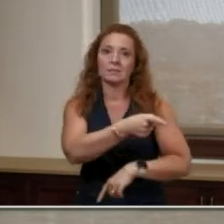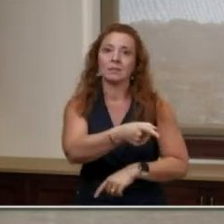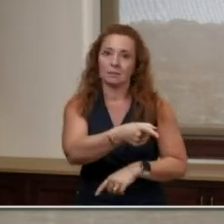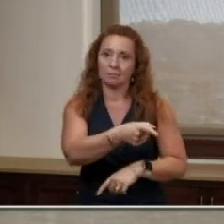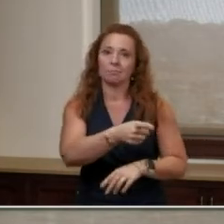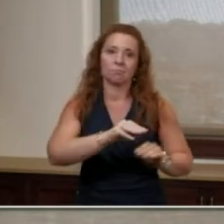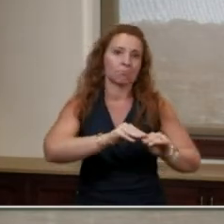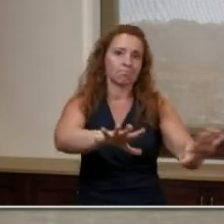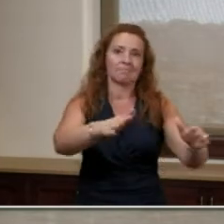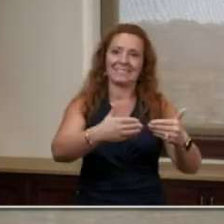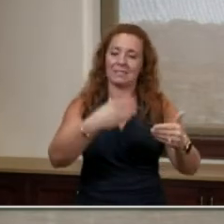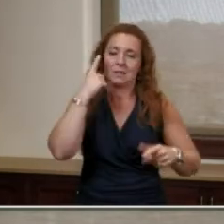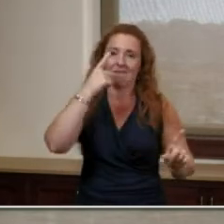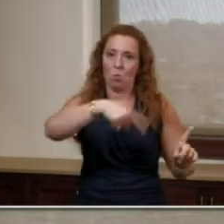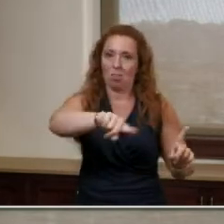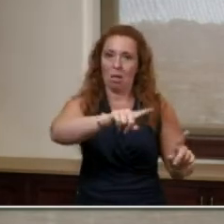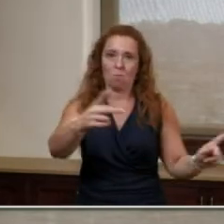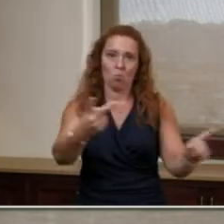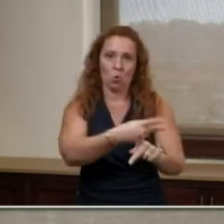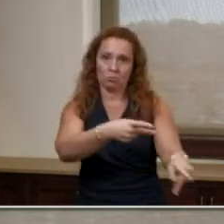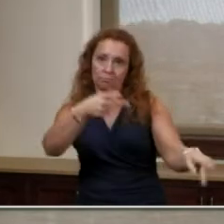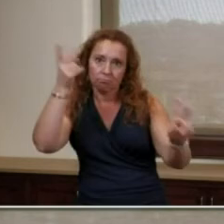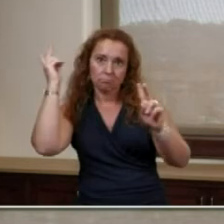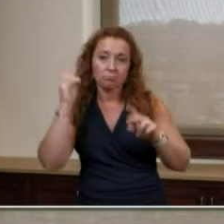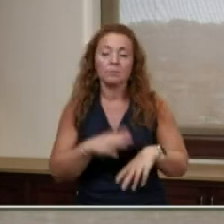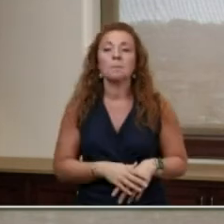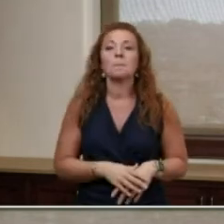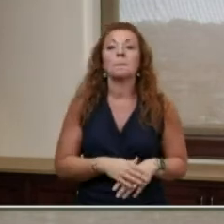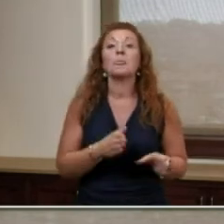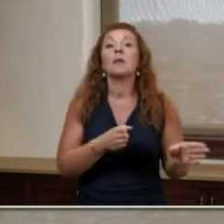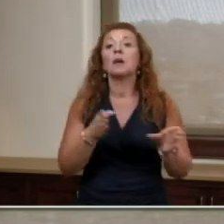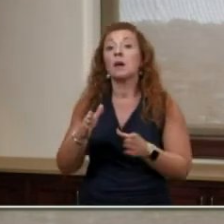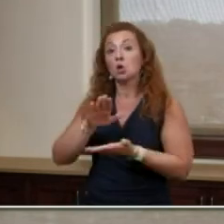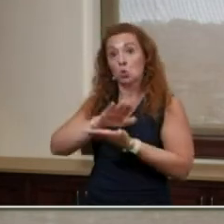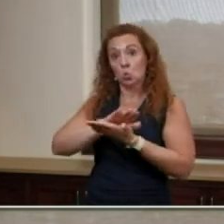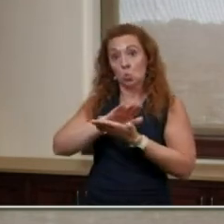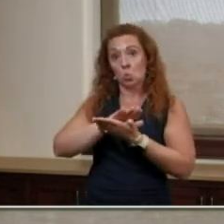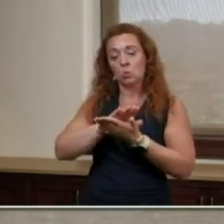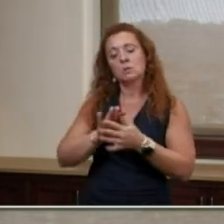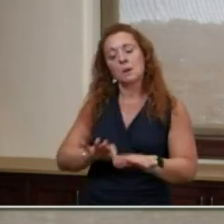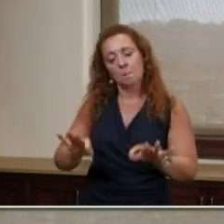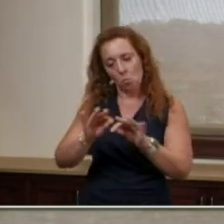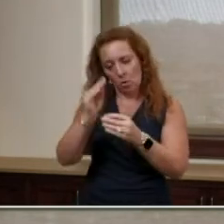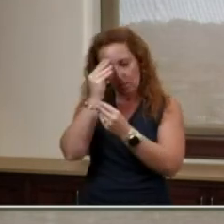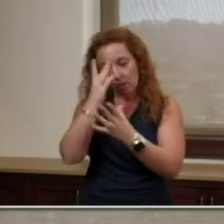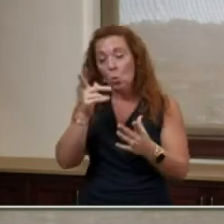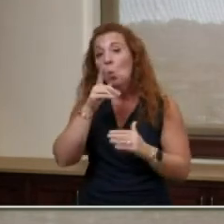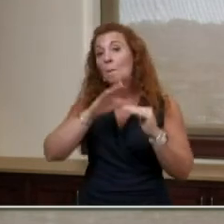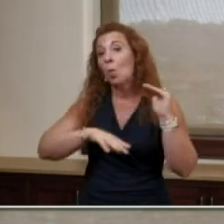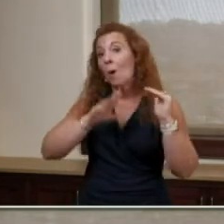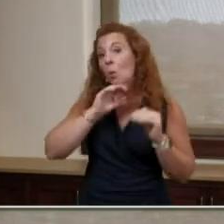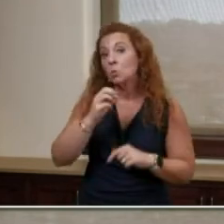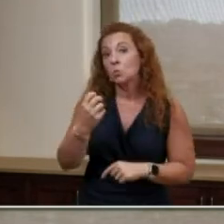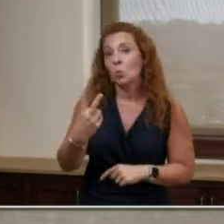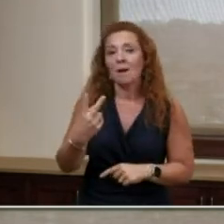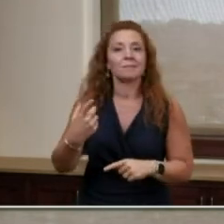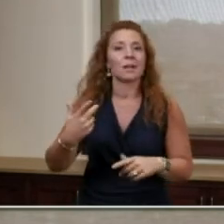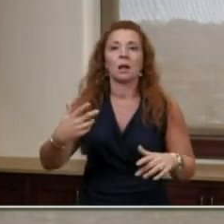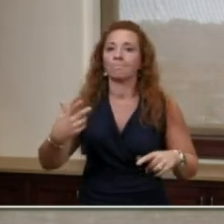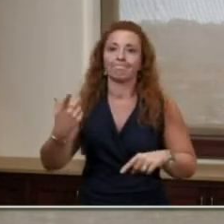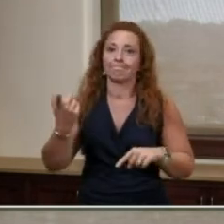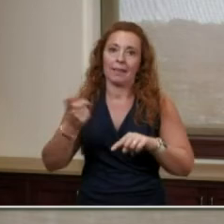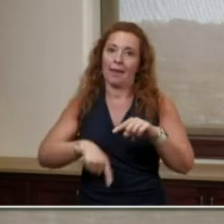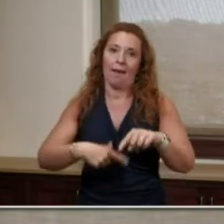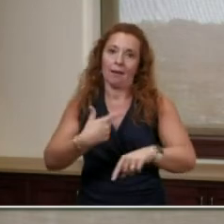unvaccinated. As for schools, I'd like to remind everyone that children under 12 are not yet eligible for COVID